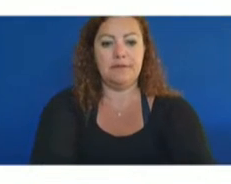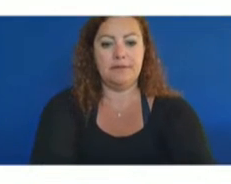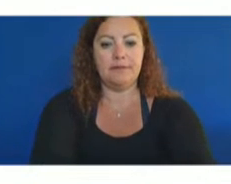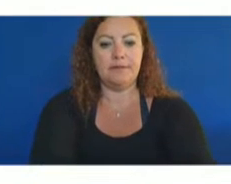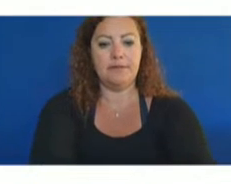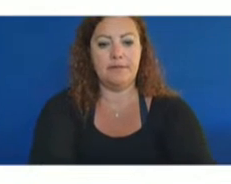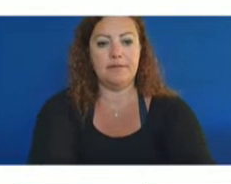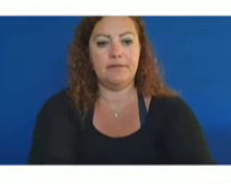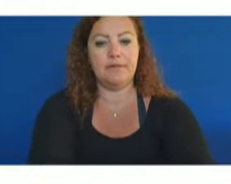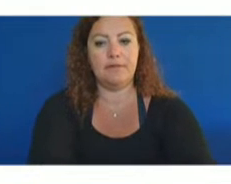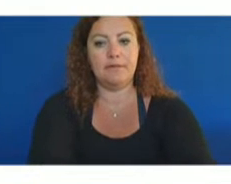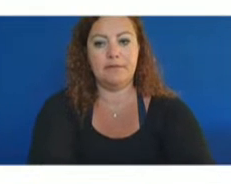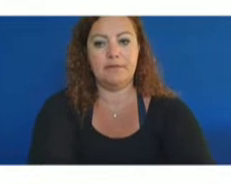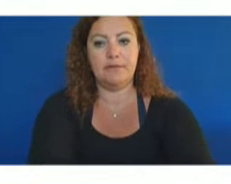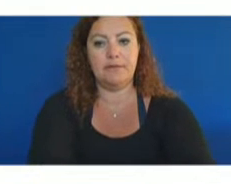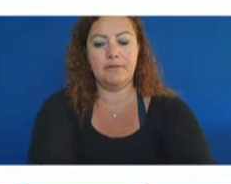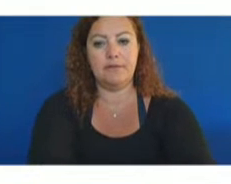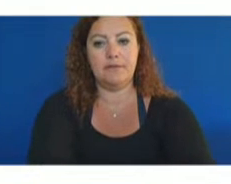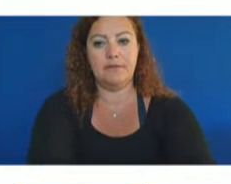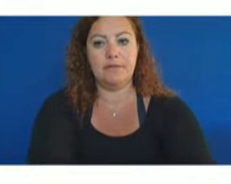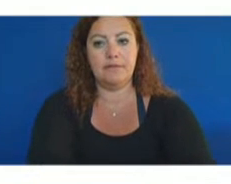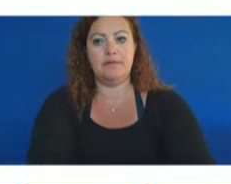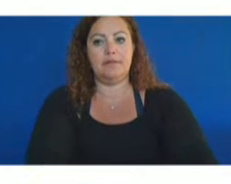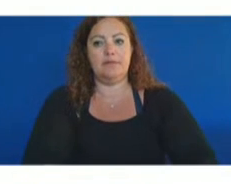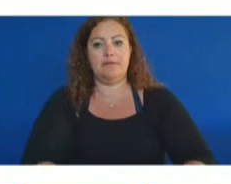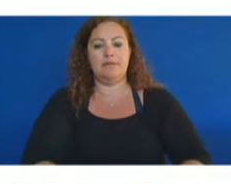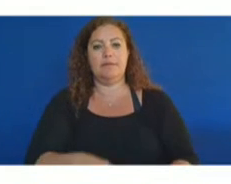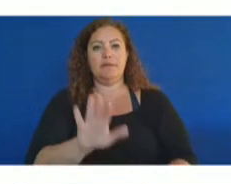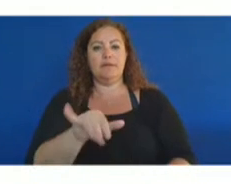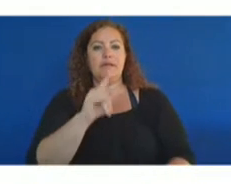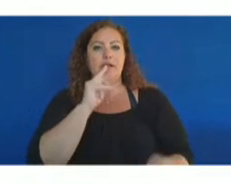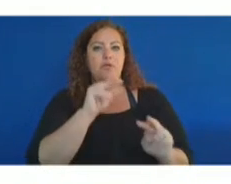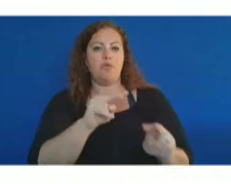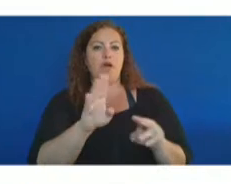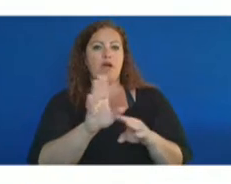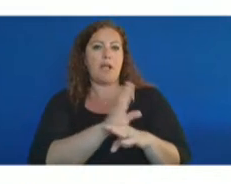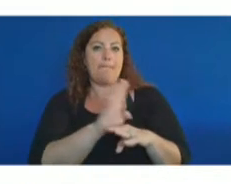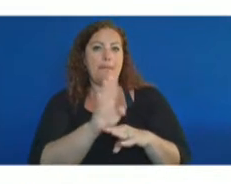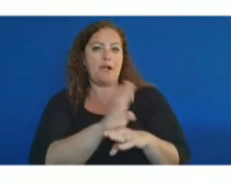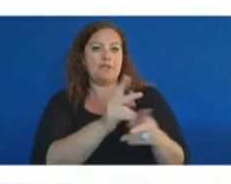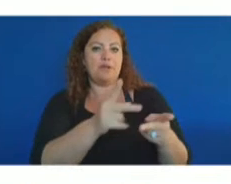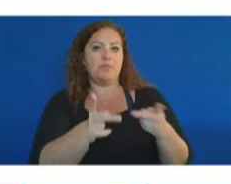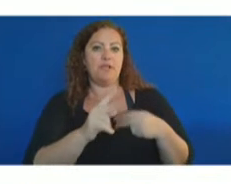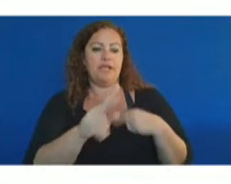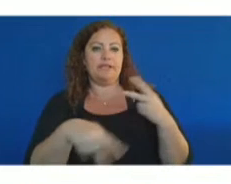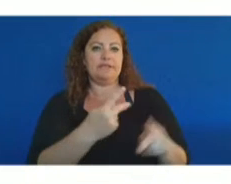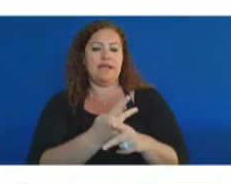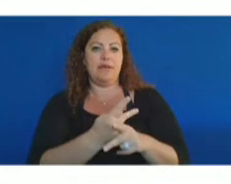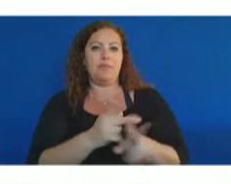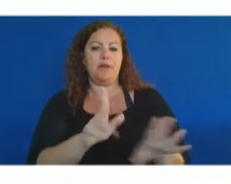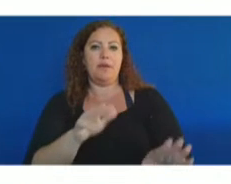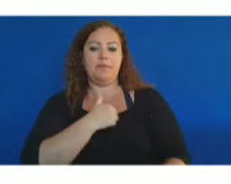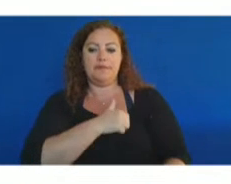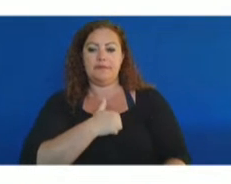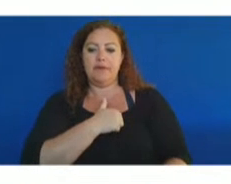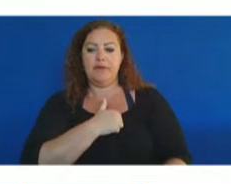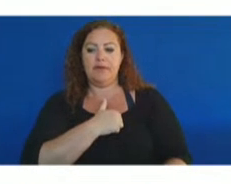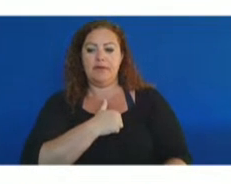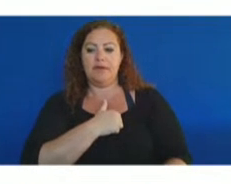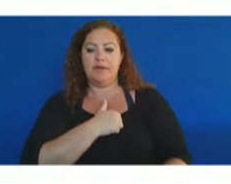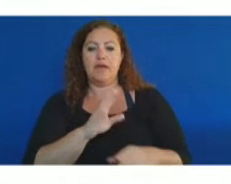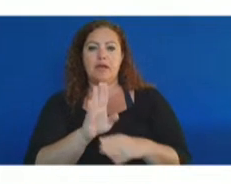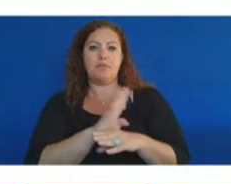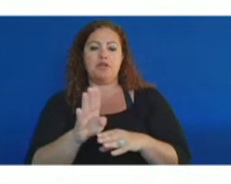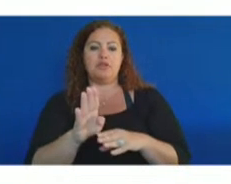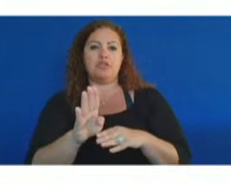are looking at the commercial Place type um or the I'm sorry the commercial zoning districts and where